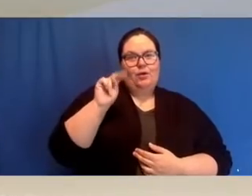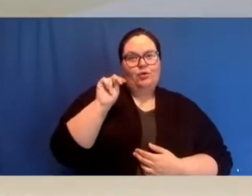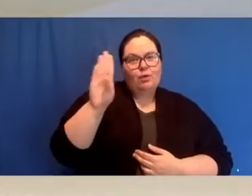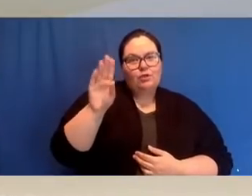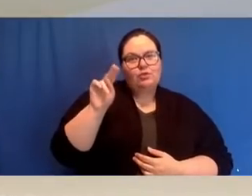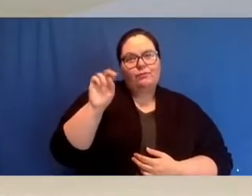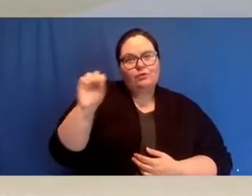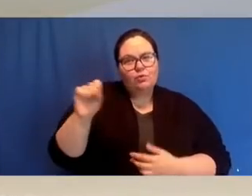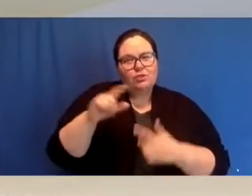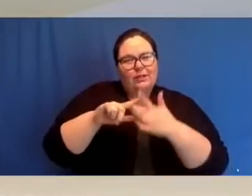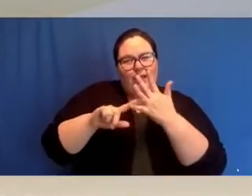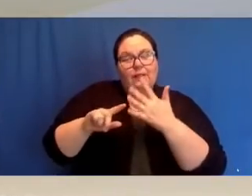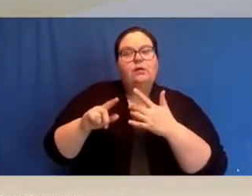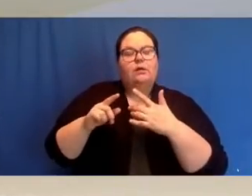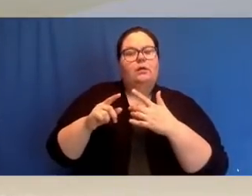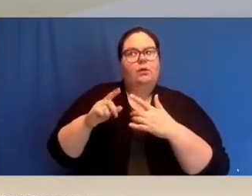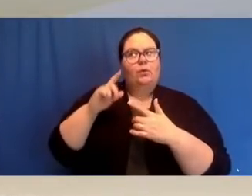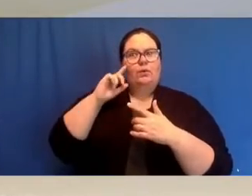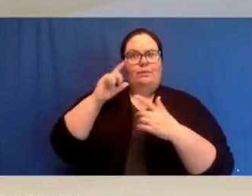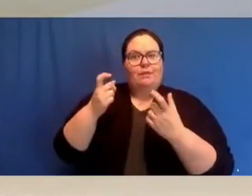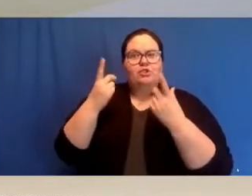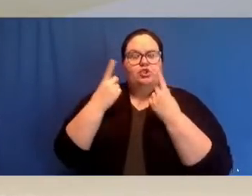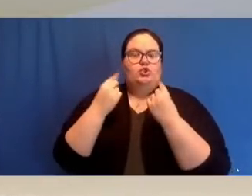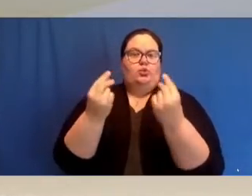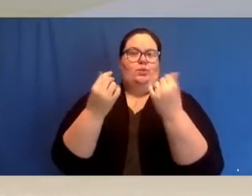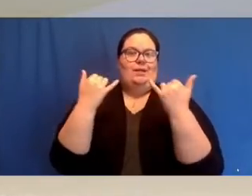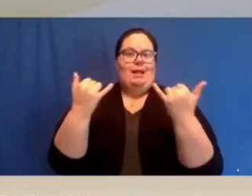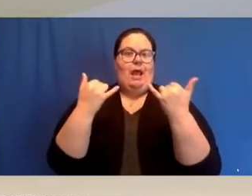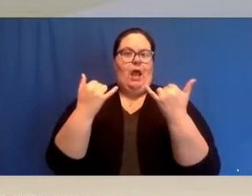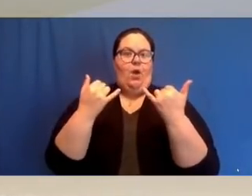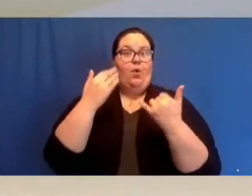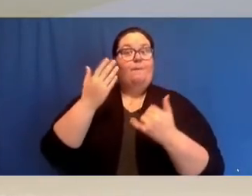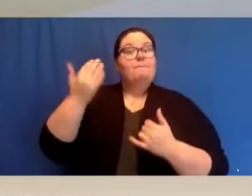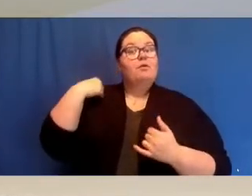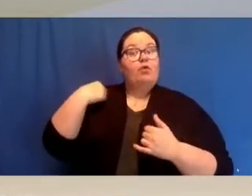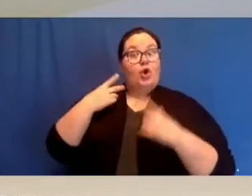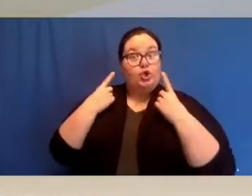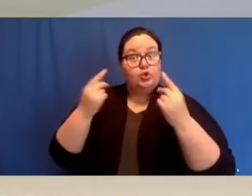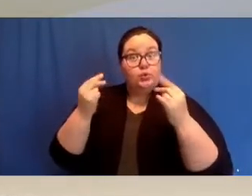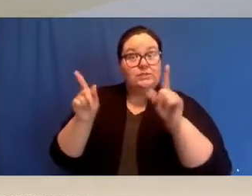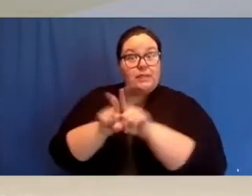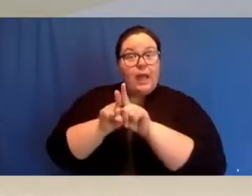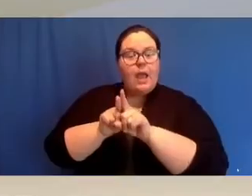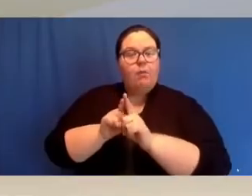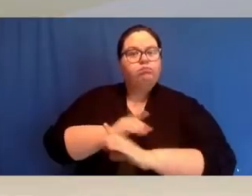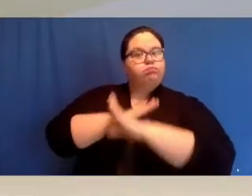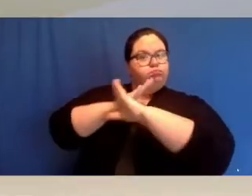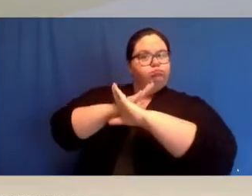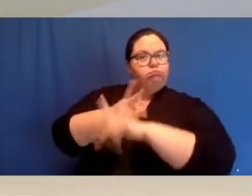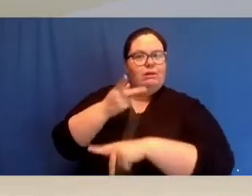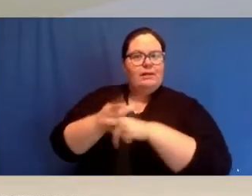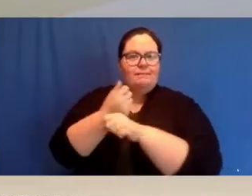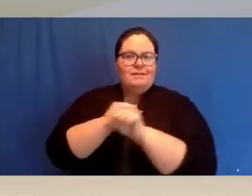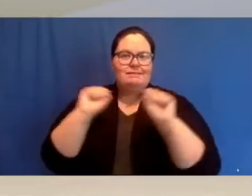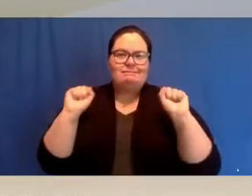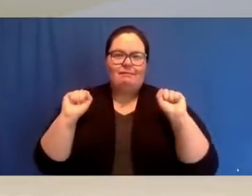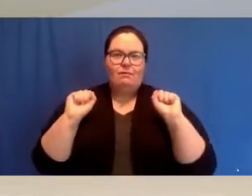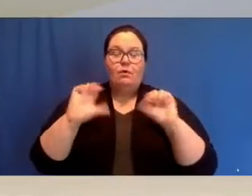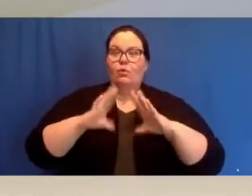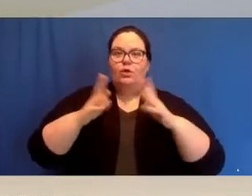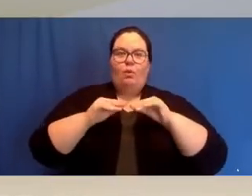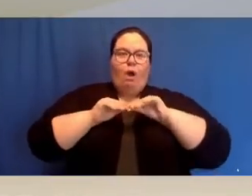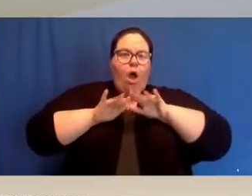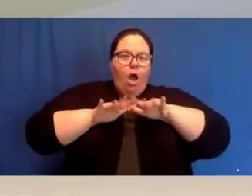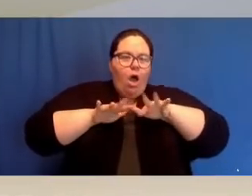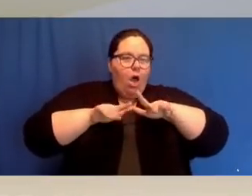take further action that has proven to keep us safe in the past, and in order to prevent further spread in